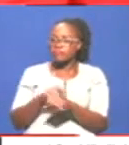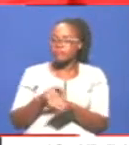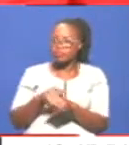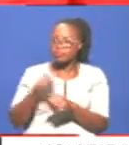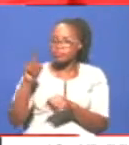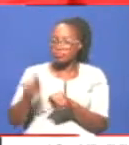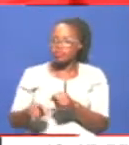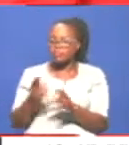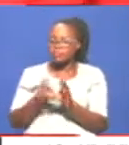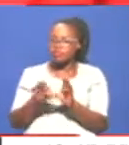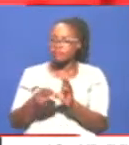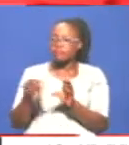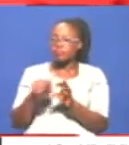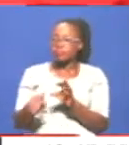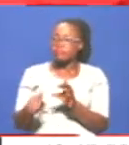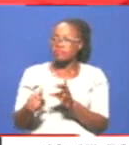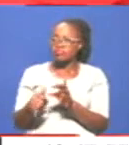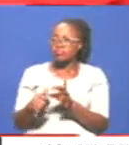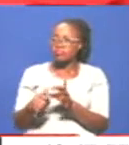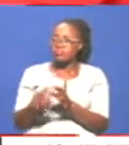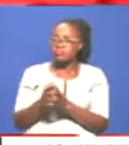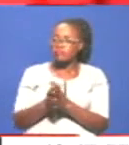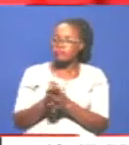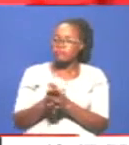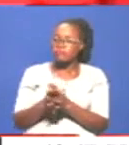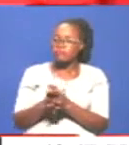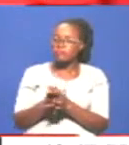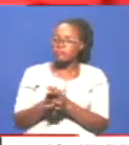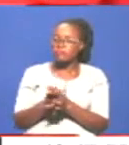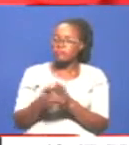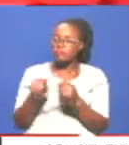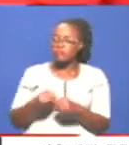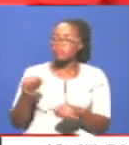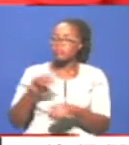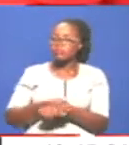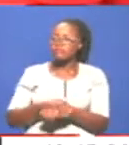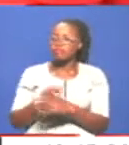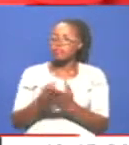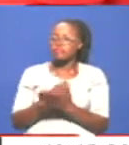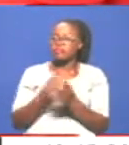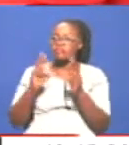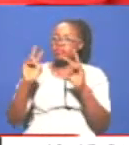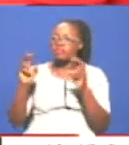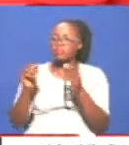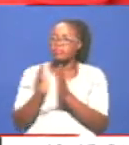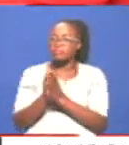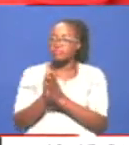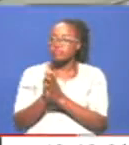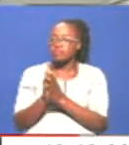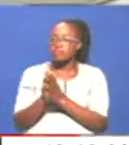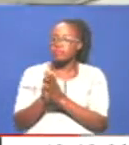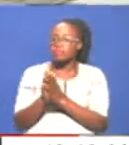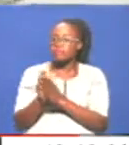in other events and get your rating to a particular level to be able to get certain titles. So and there's a whole range.